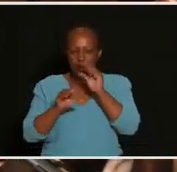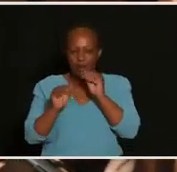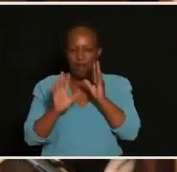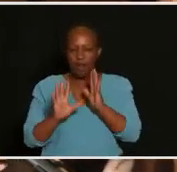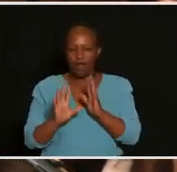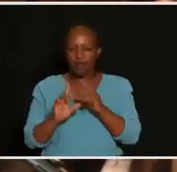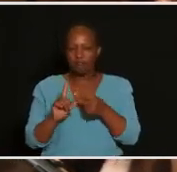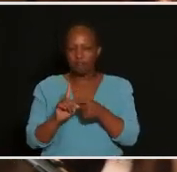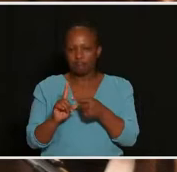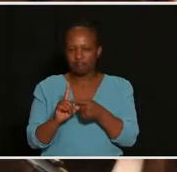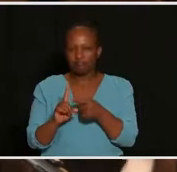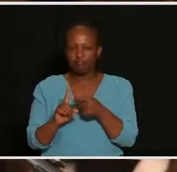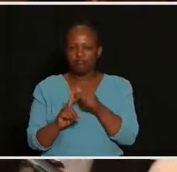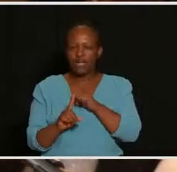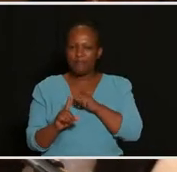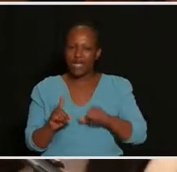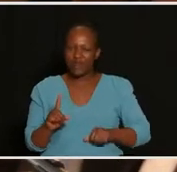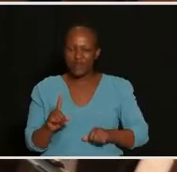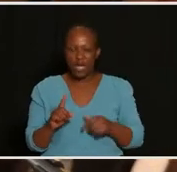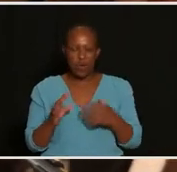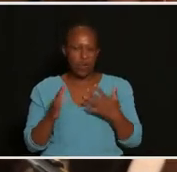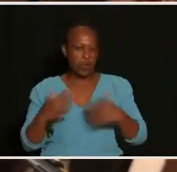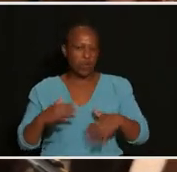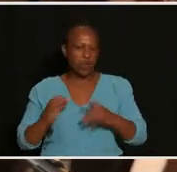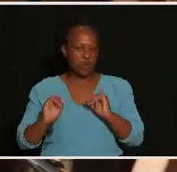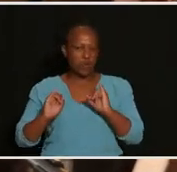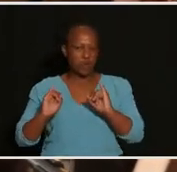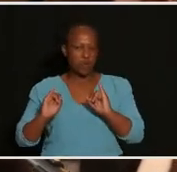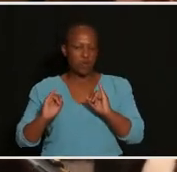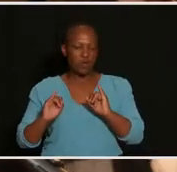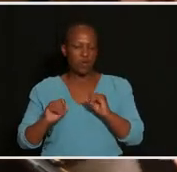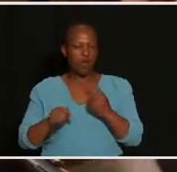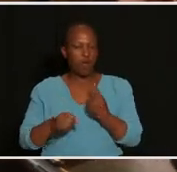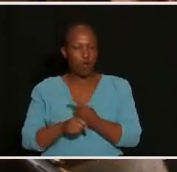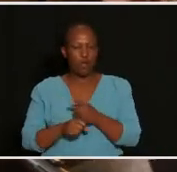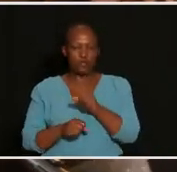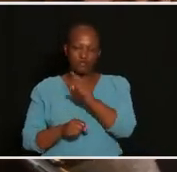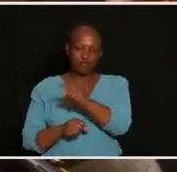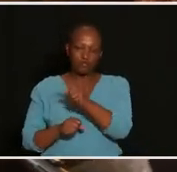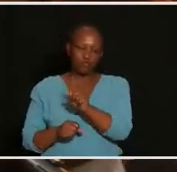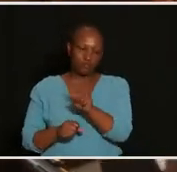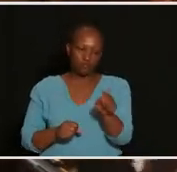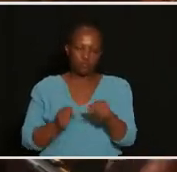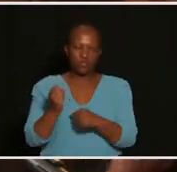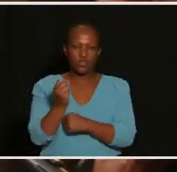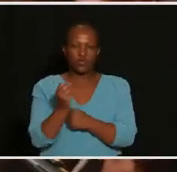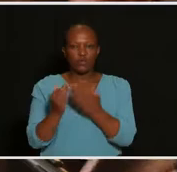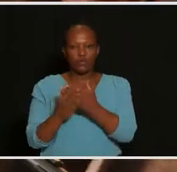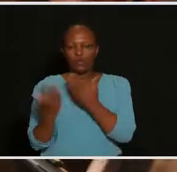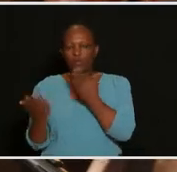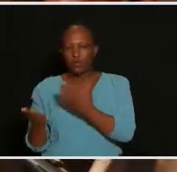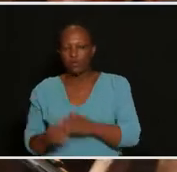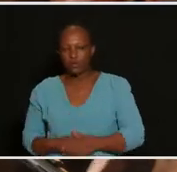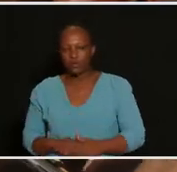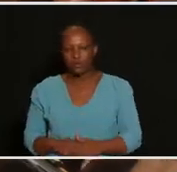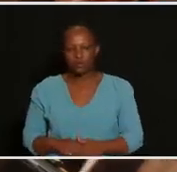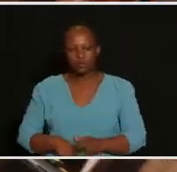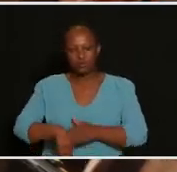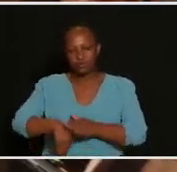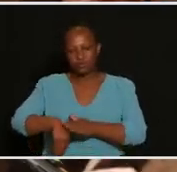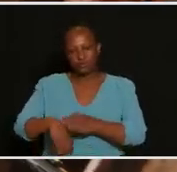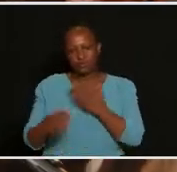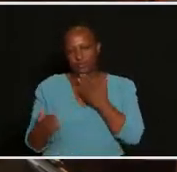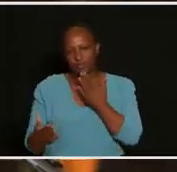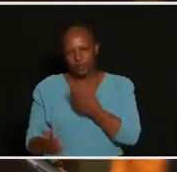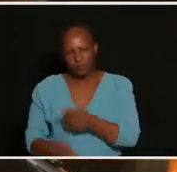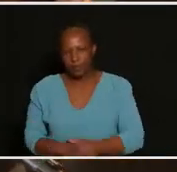he was misbehaving so bad that every time he was called to the office so that okay